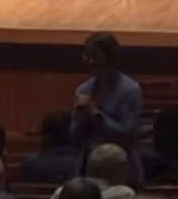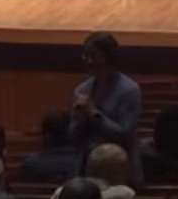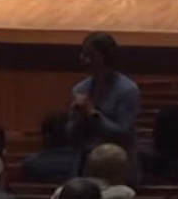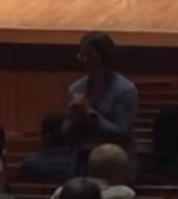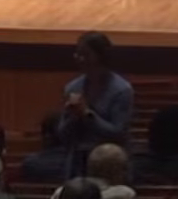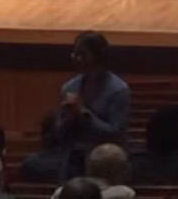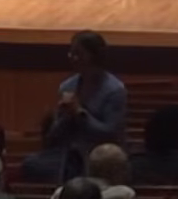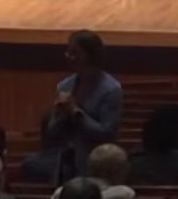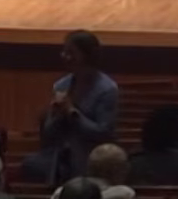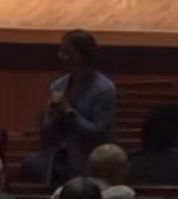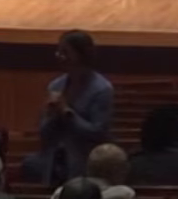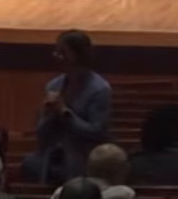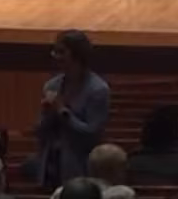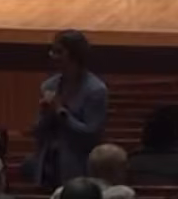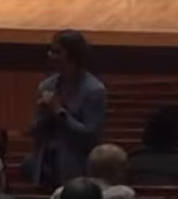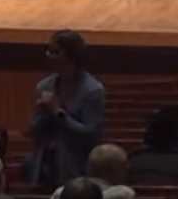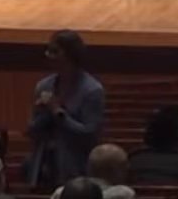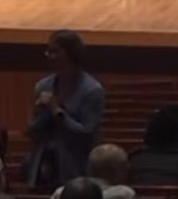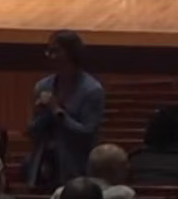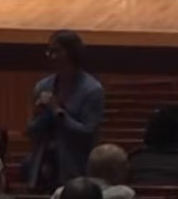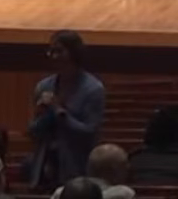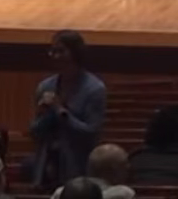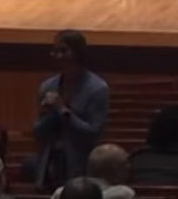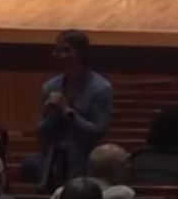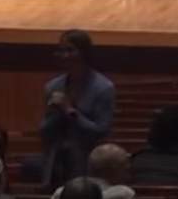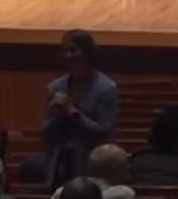do the other Mozart? Okay.